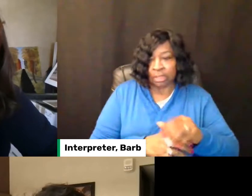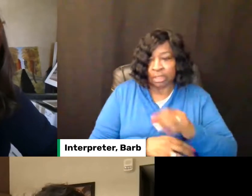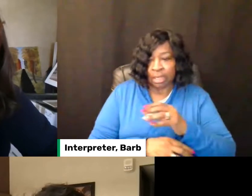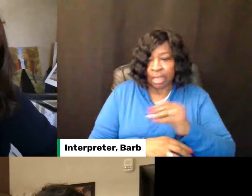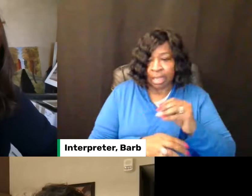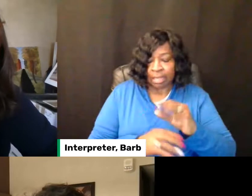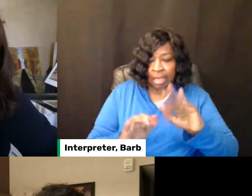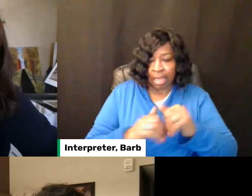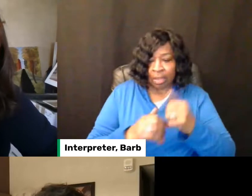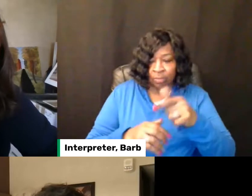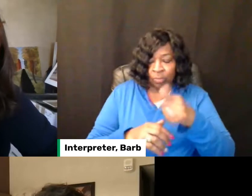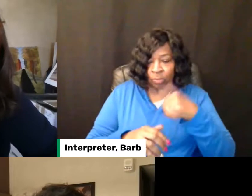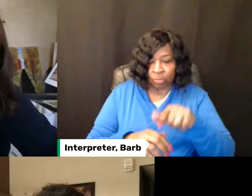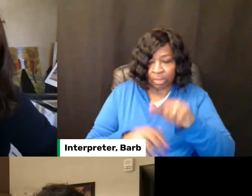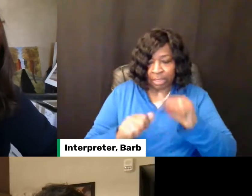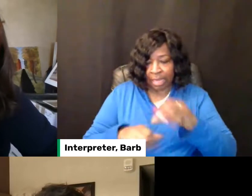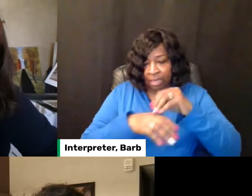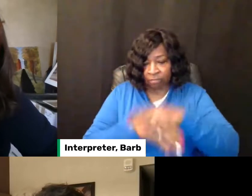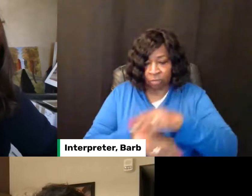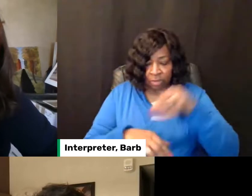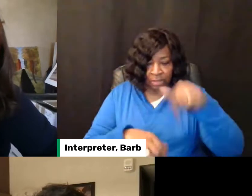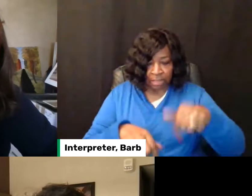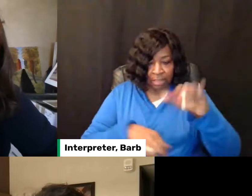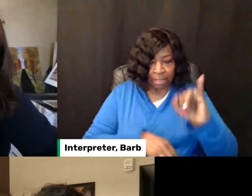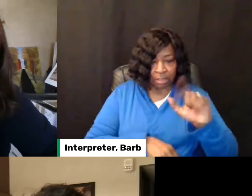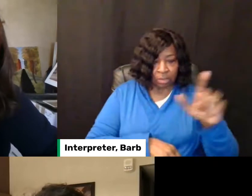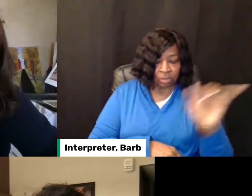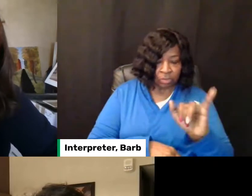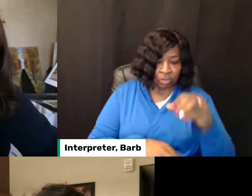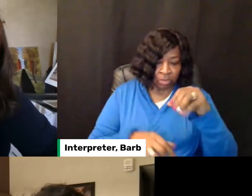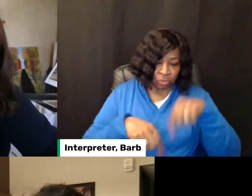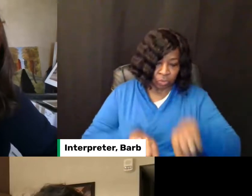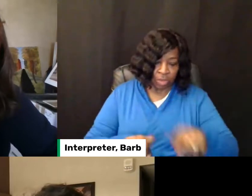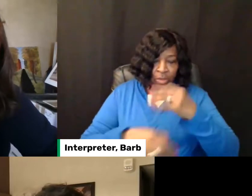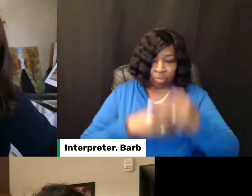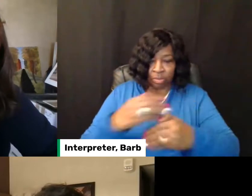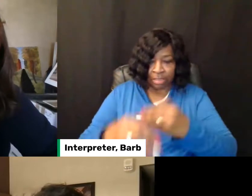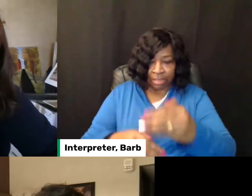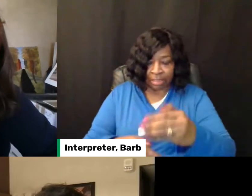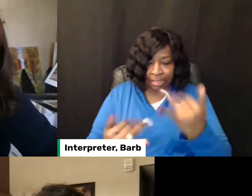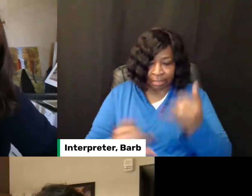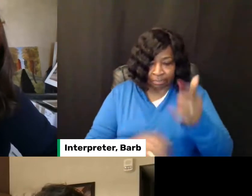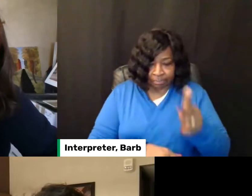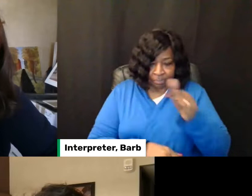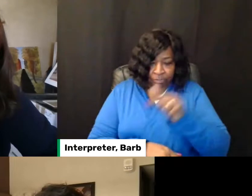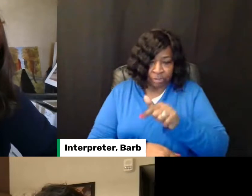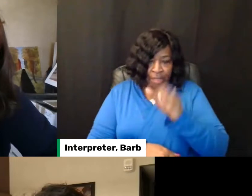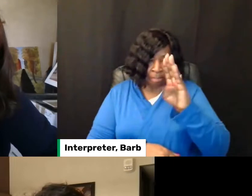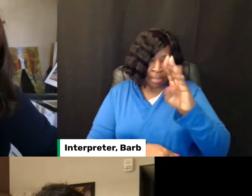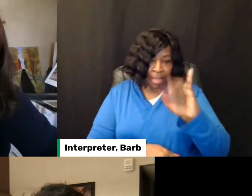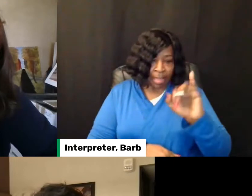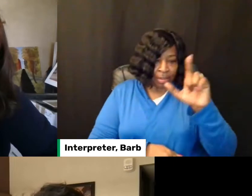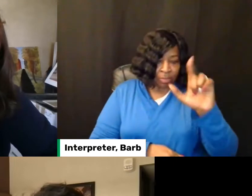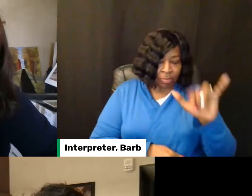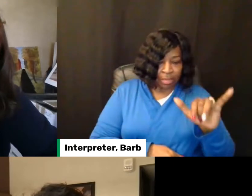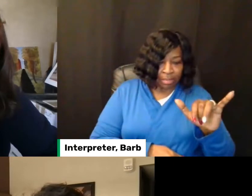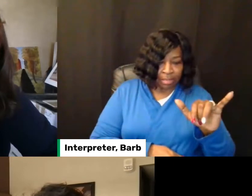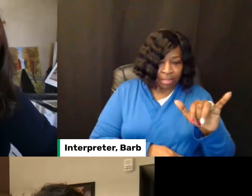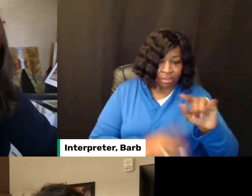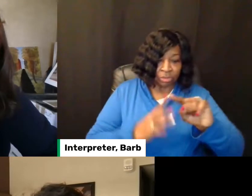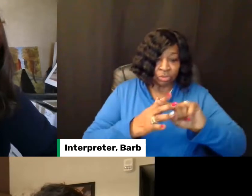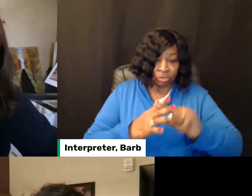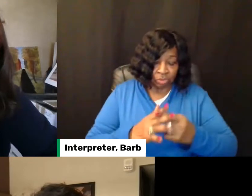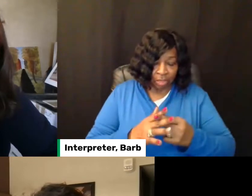be influential in Illinois as well in that process. So I'm going to hand it over to Billy to get us started. Thank